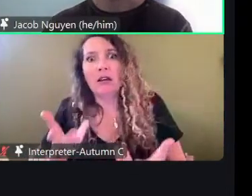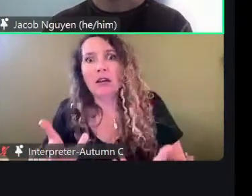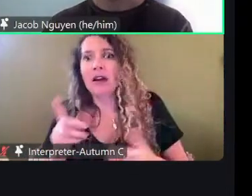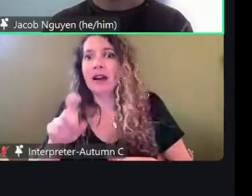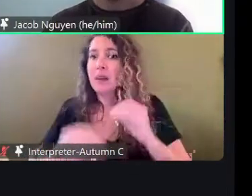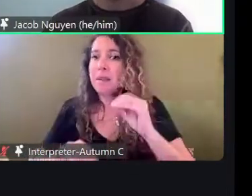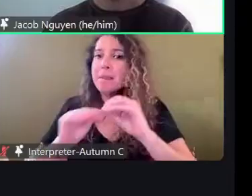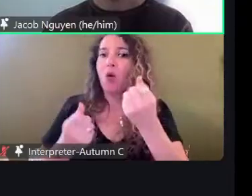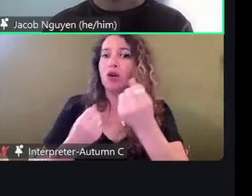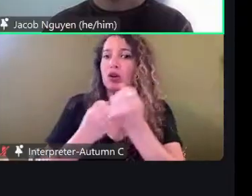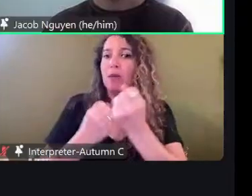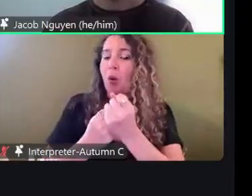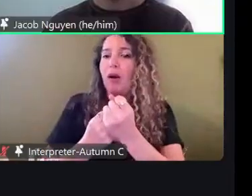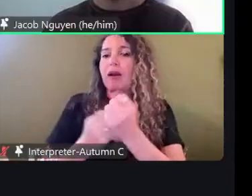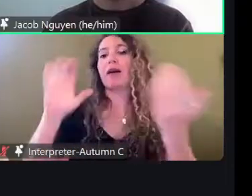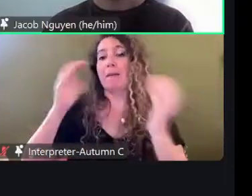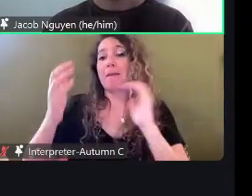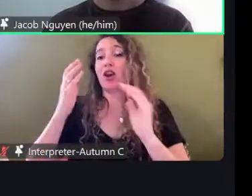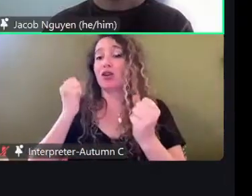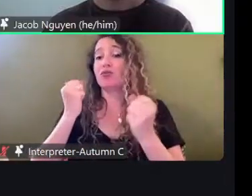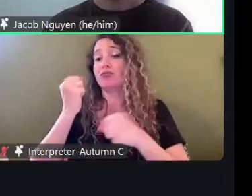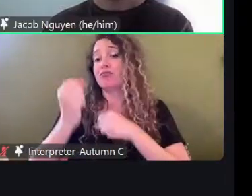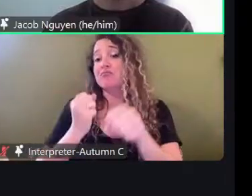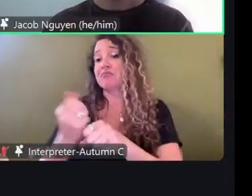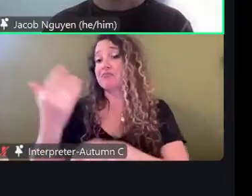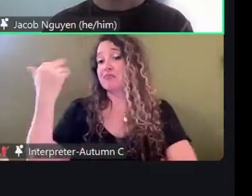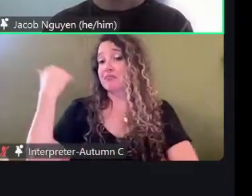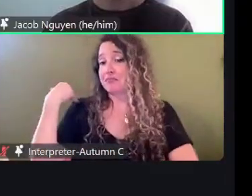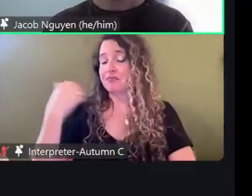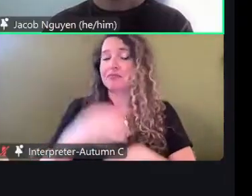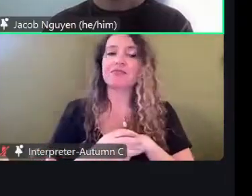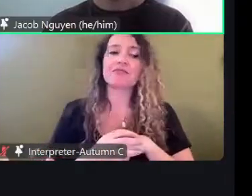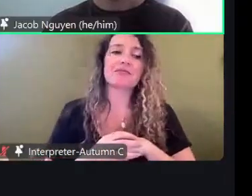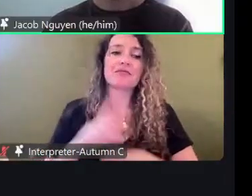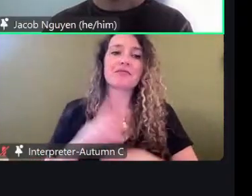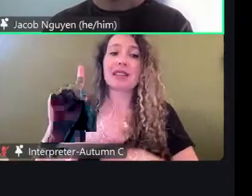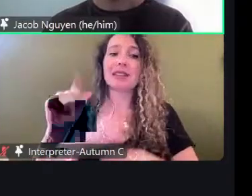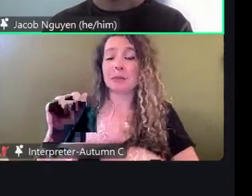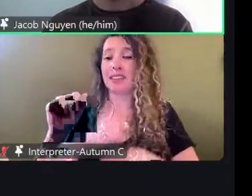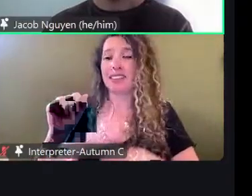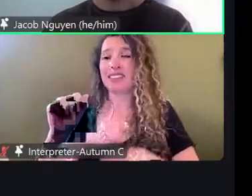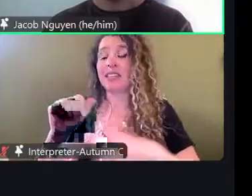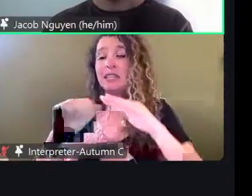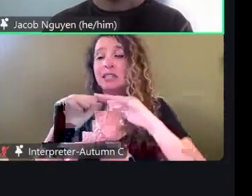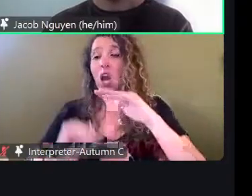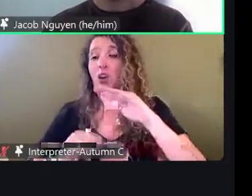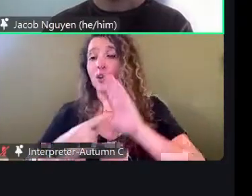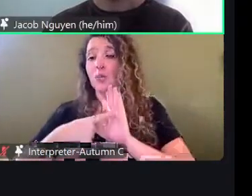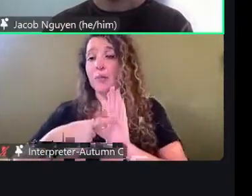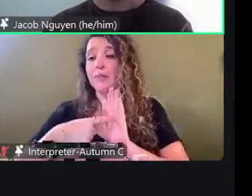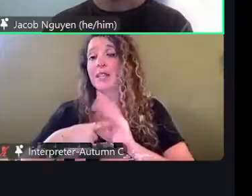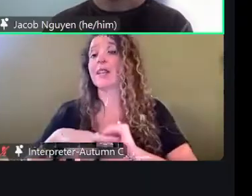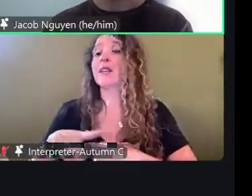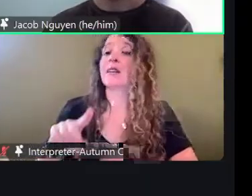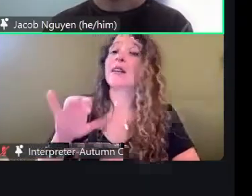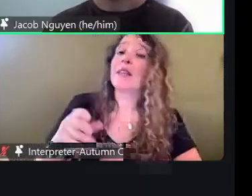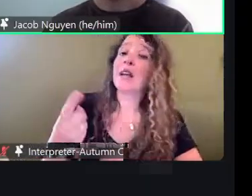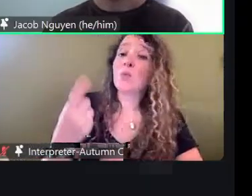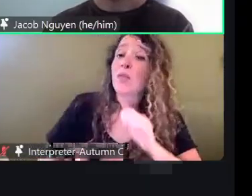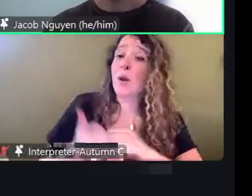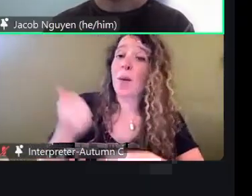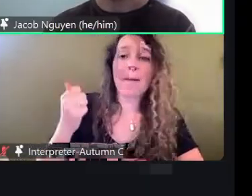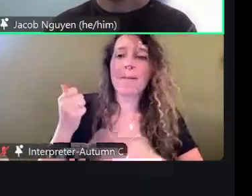in the past. And so with disability being underrepresented, it's one of the